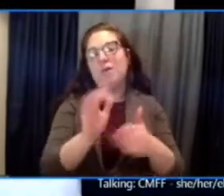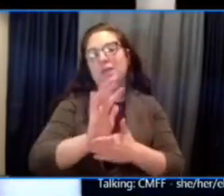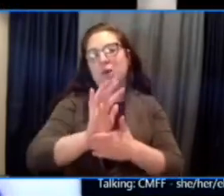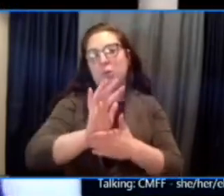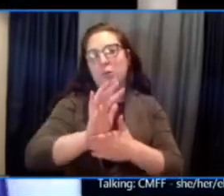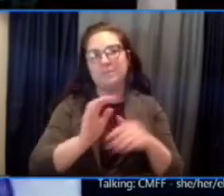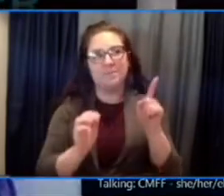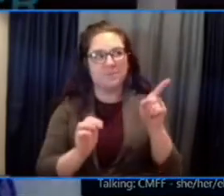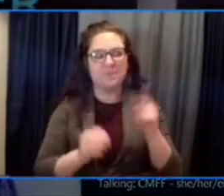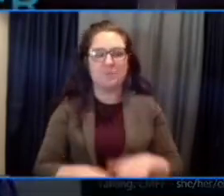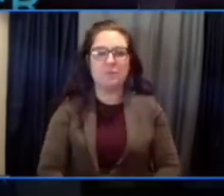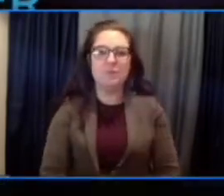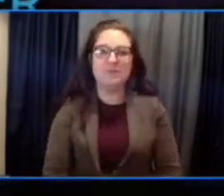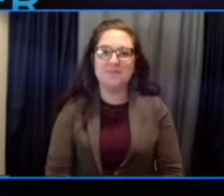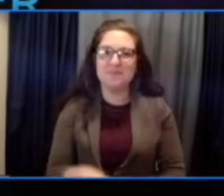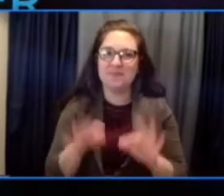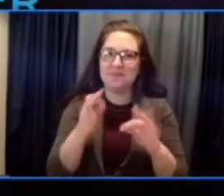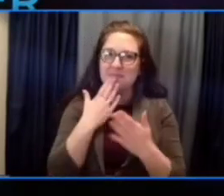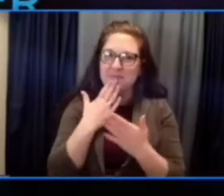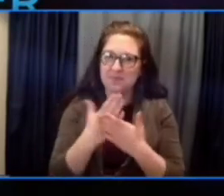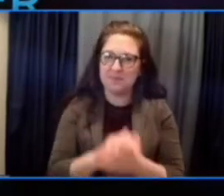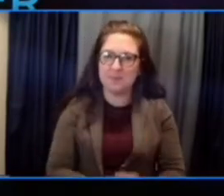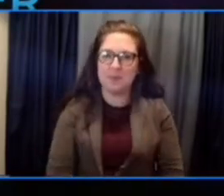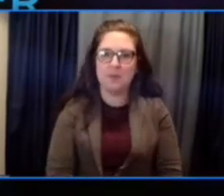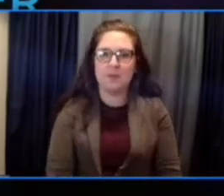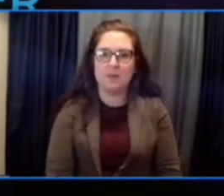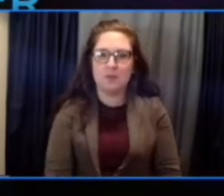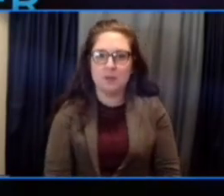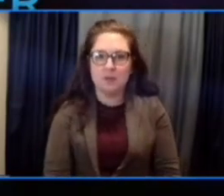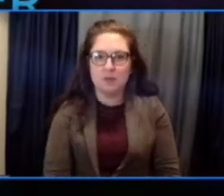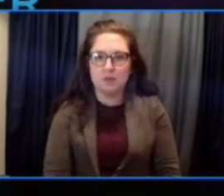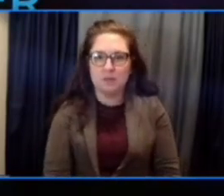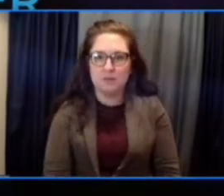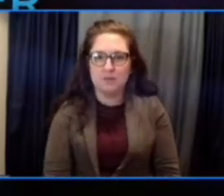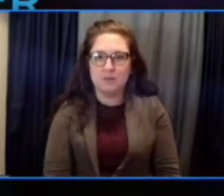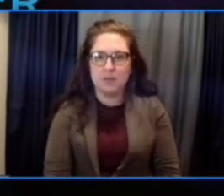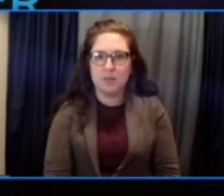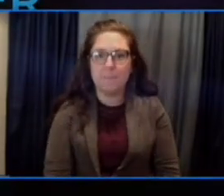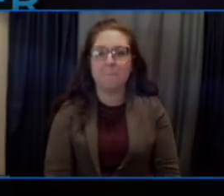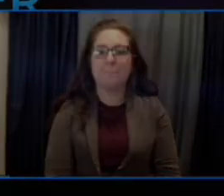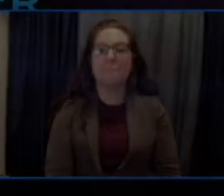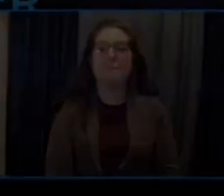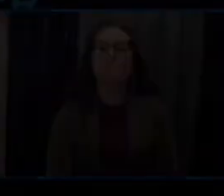to the regularly scheduled programming. So next up, we have a foundational video that Mila was talking about to